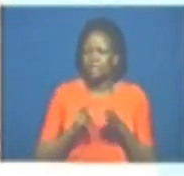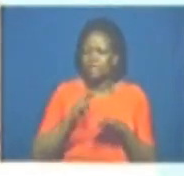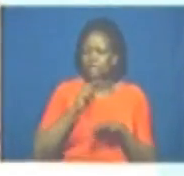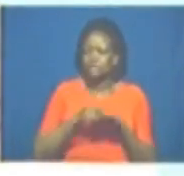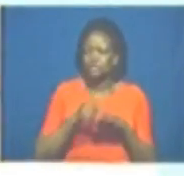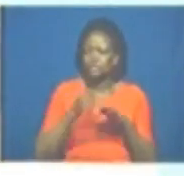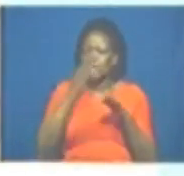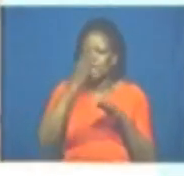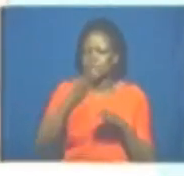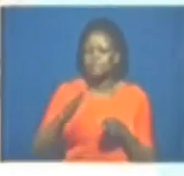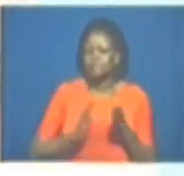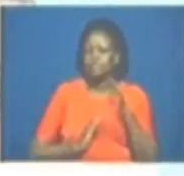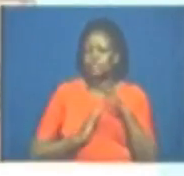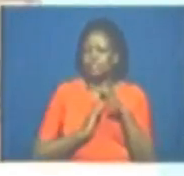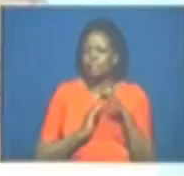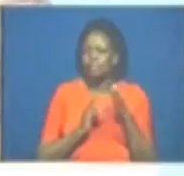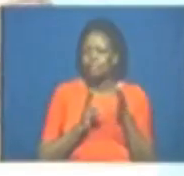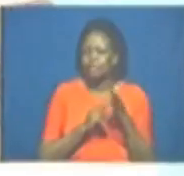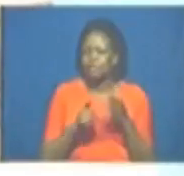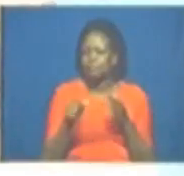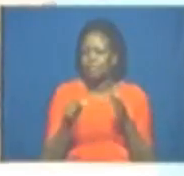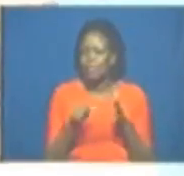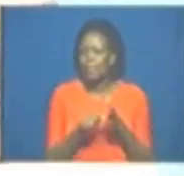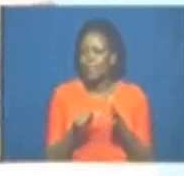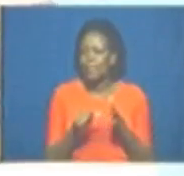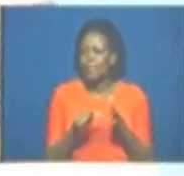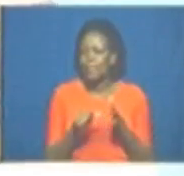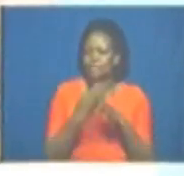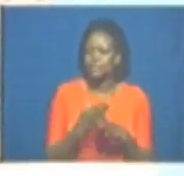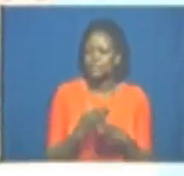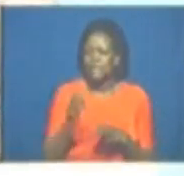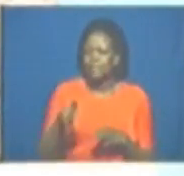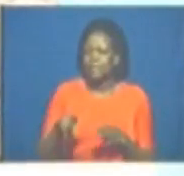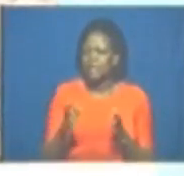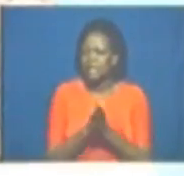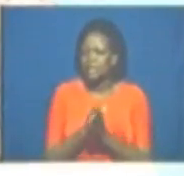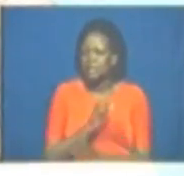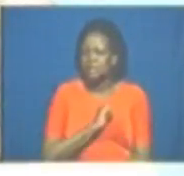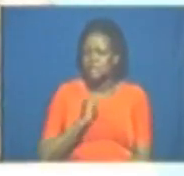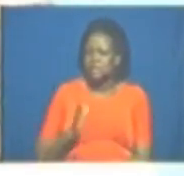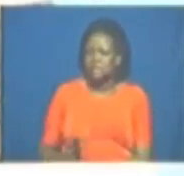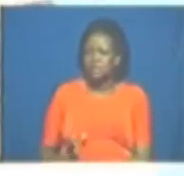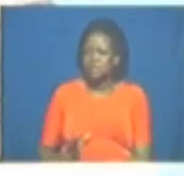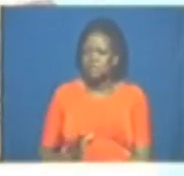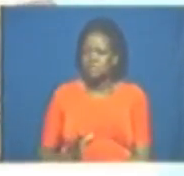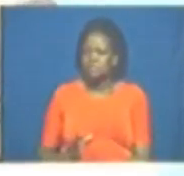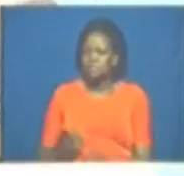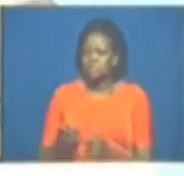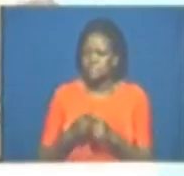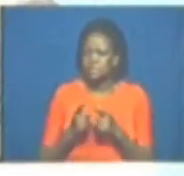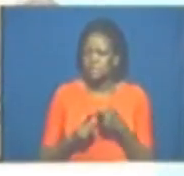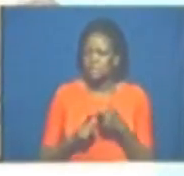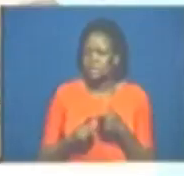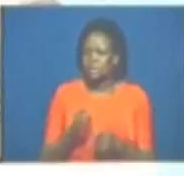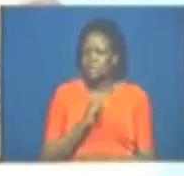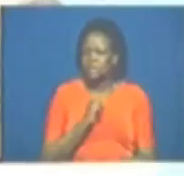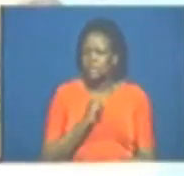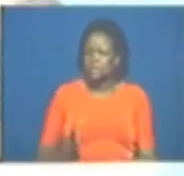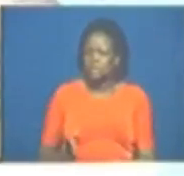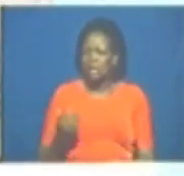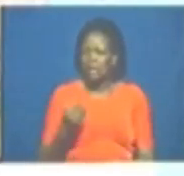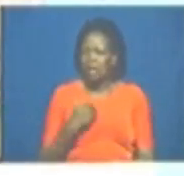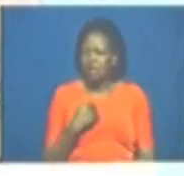And you've seen even there have been tough wars between the MPs and the senators. All right. Then the senators also have also